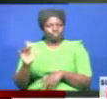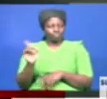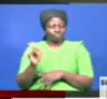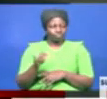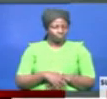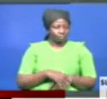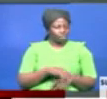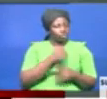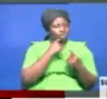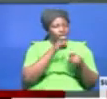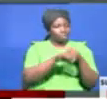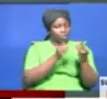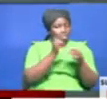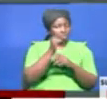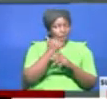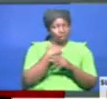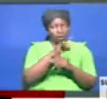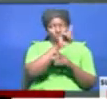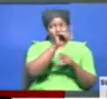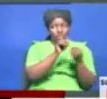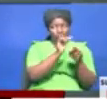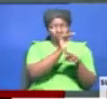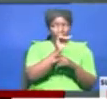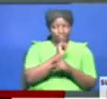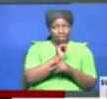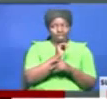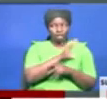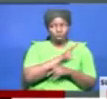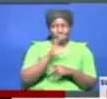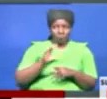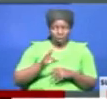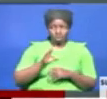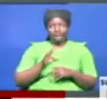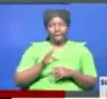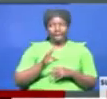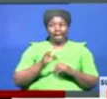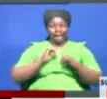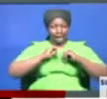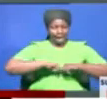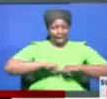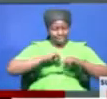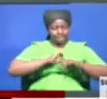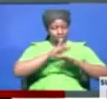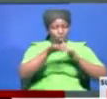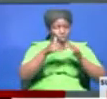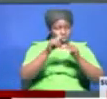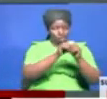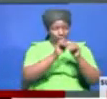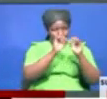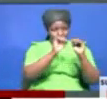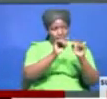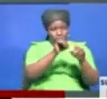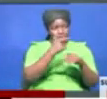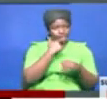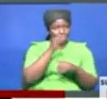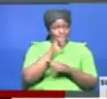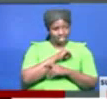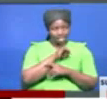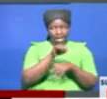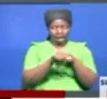a question of us. Now, the commission did not unanimously agree, and as you've said, in terms